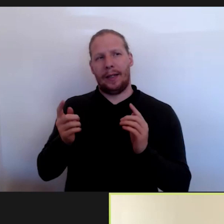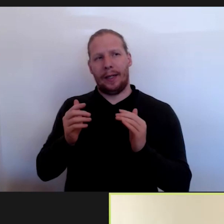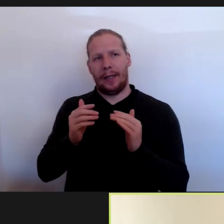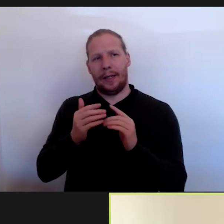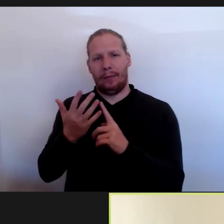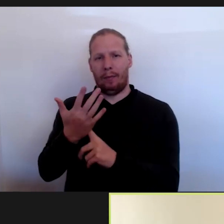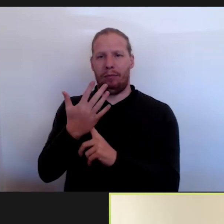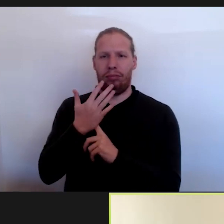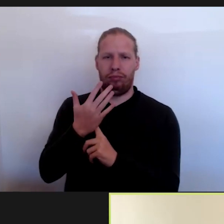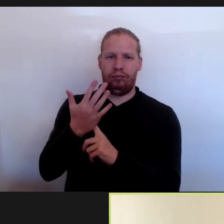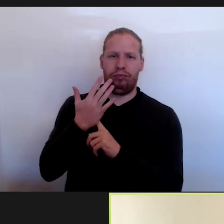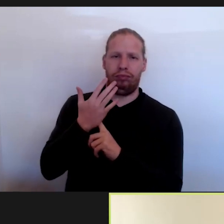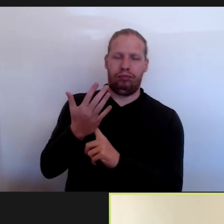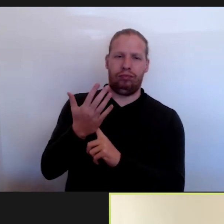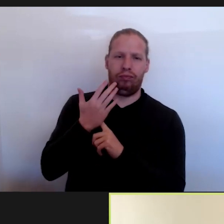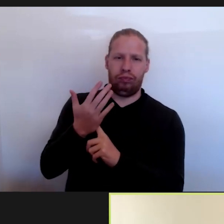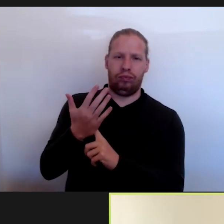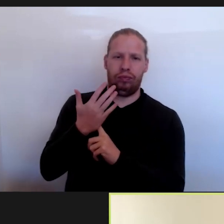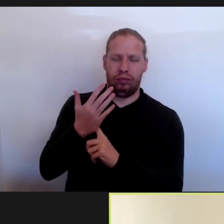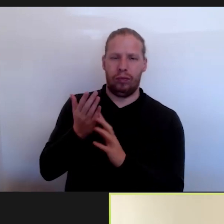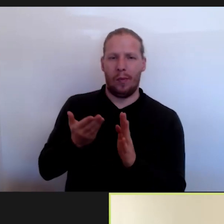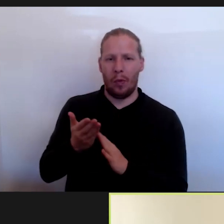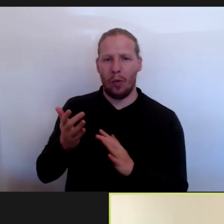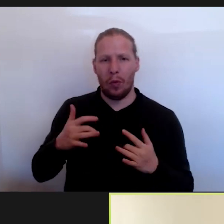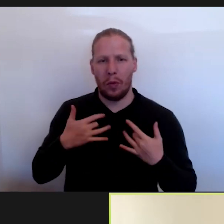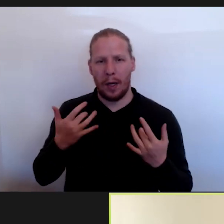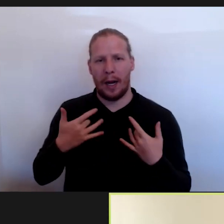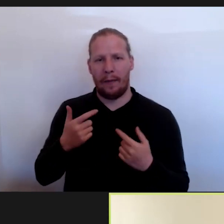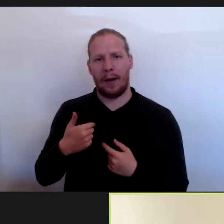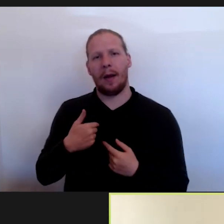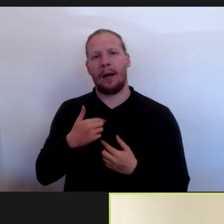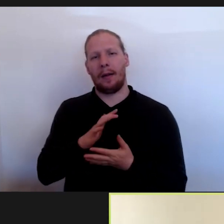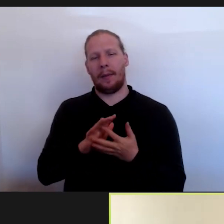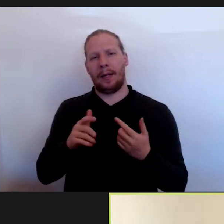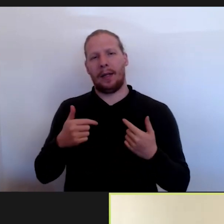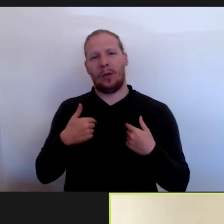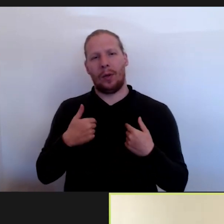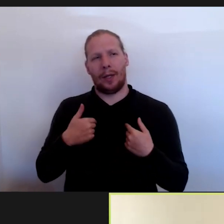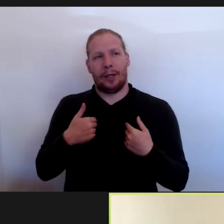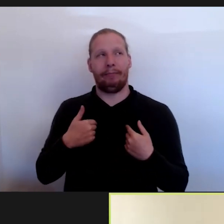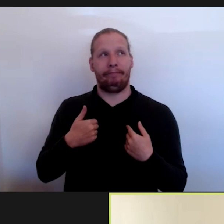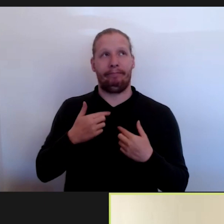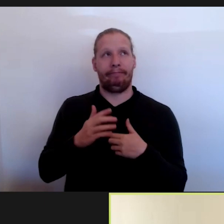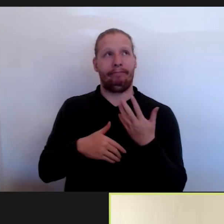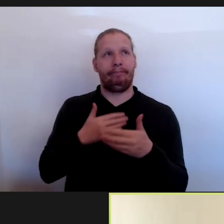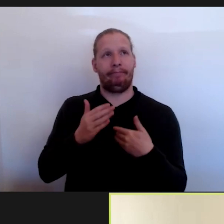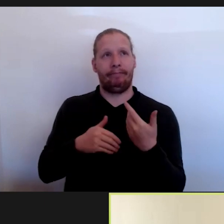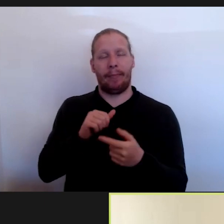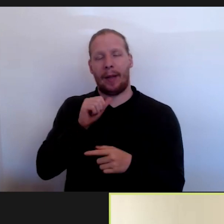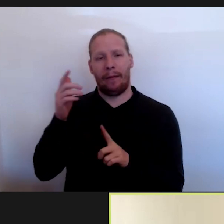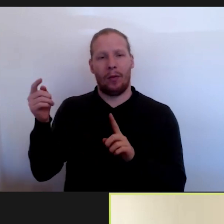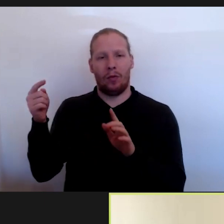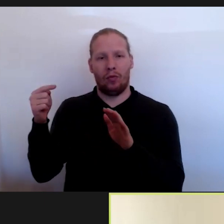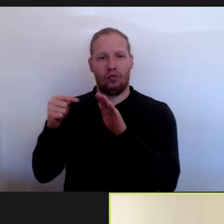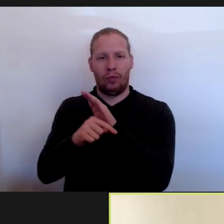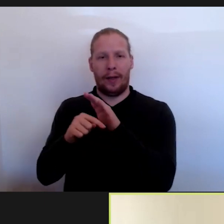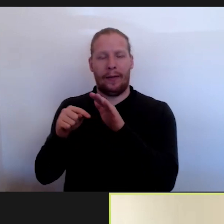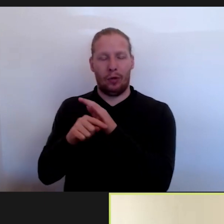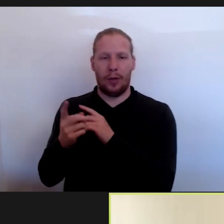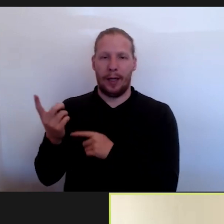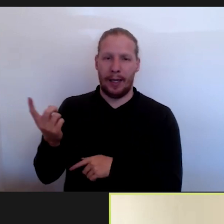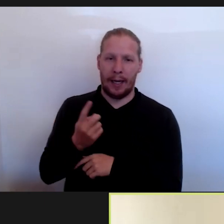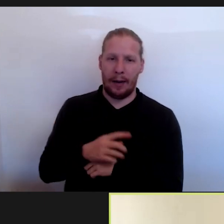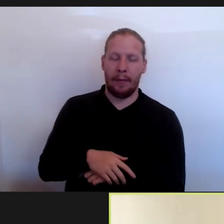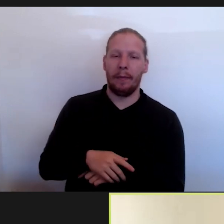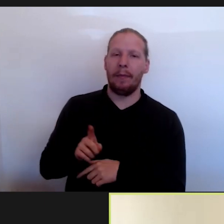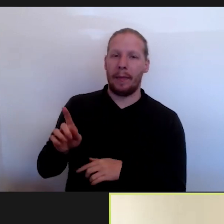life. We've become so numb in a system is that many refugees feel, even if they feel it is unfair to them, it is not